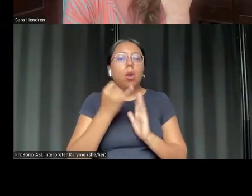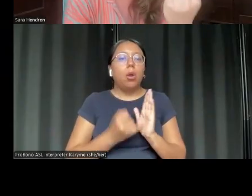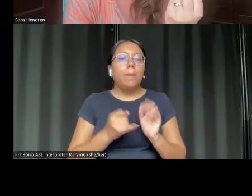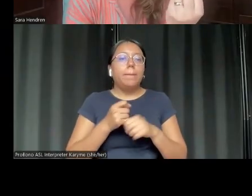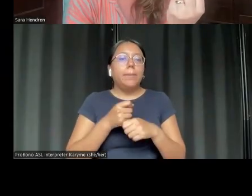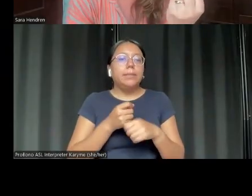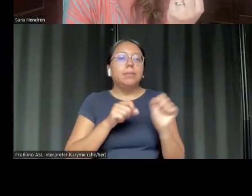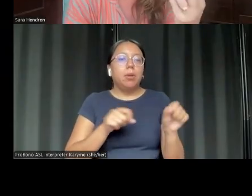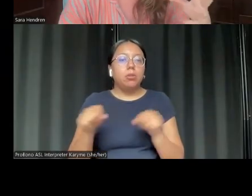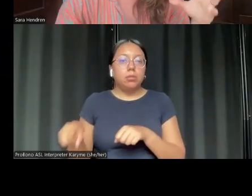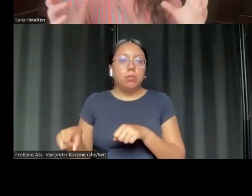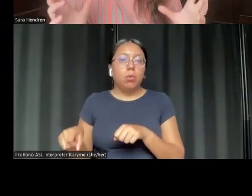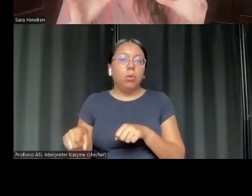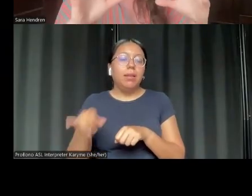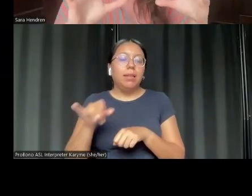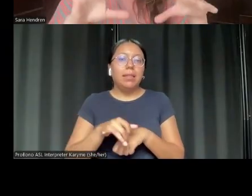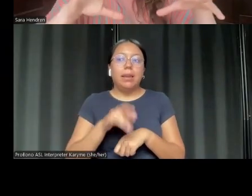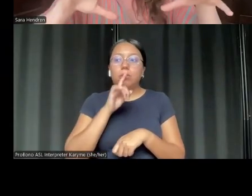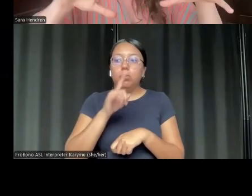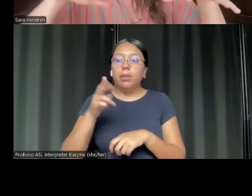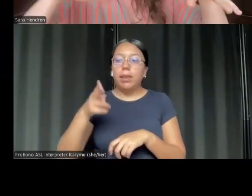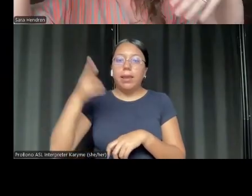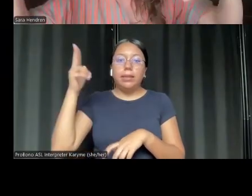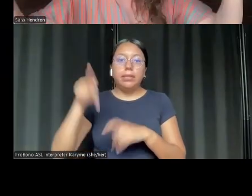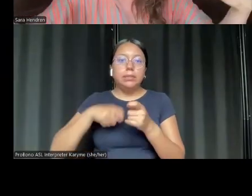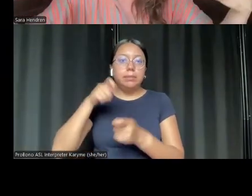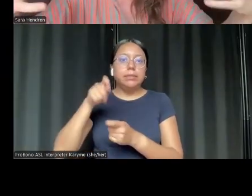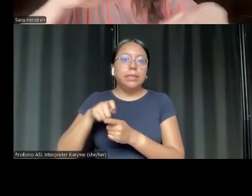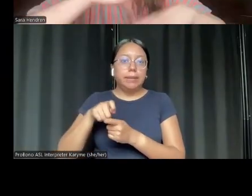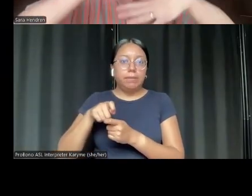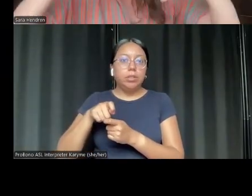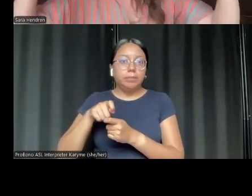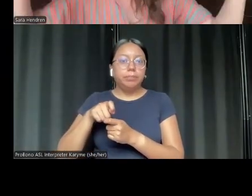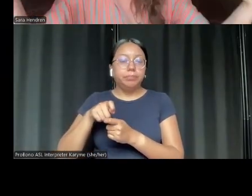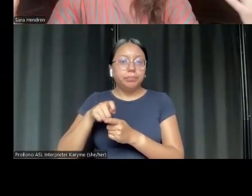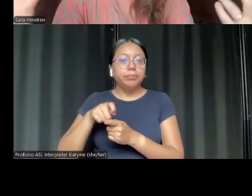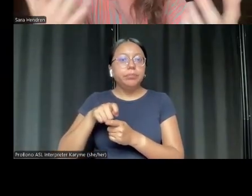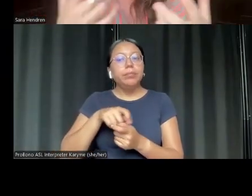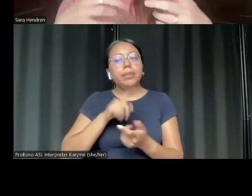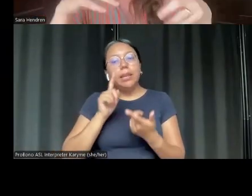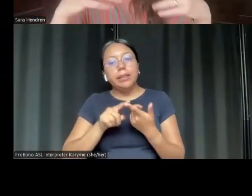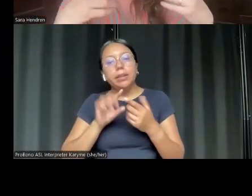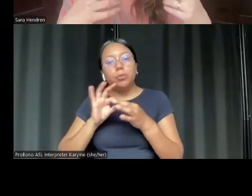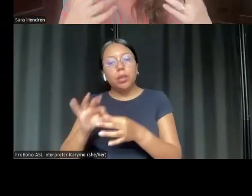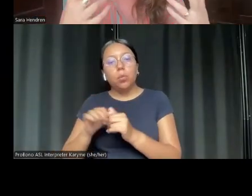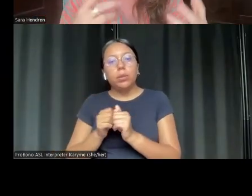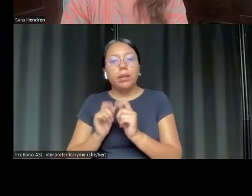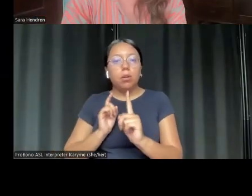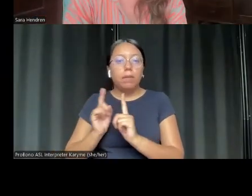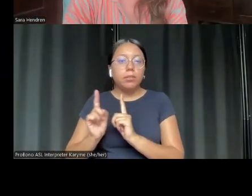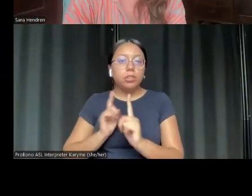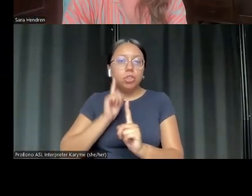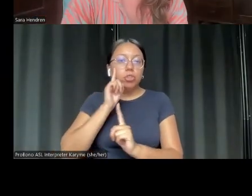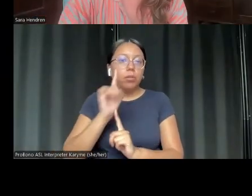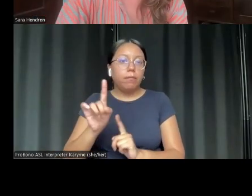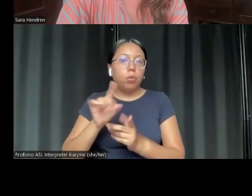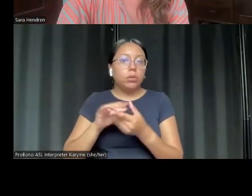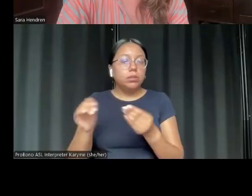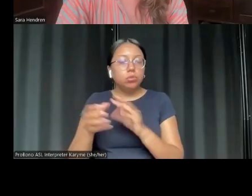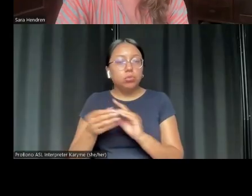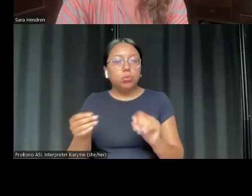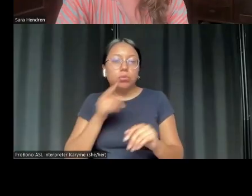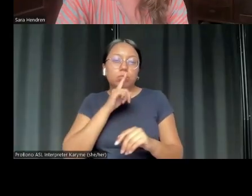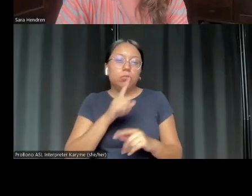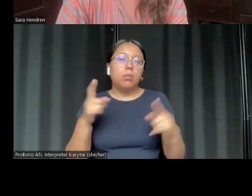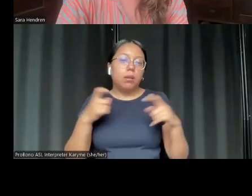specific form of portraiture that then is elevated to be in conversation with this grand story and to interrupt it and to complicate it.